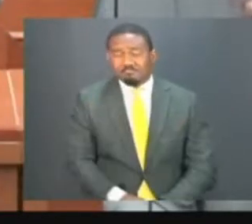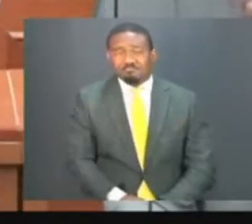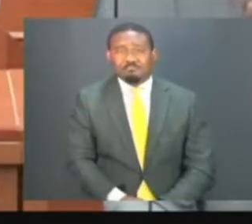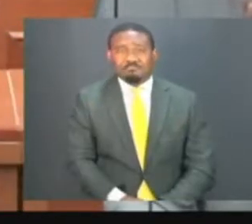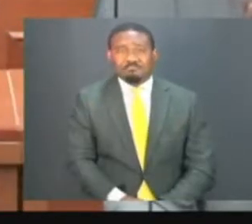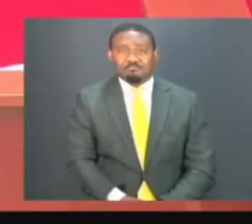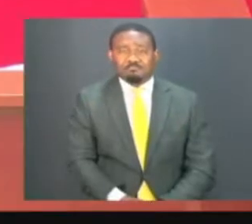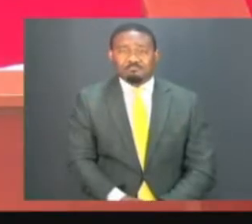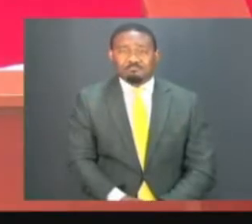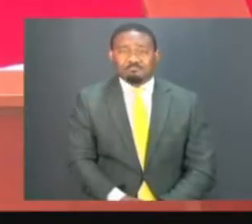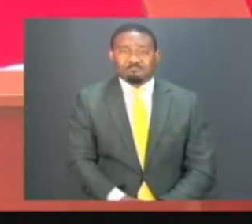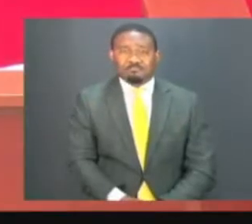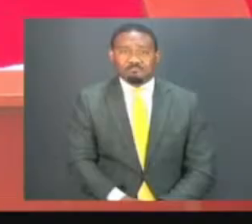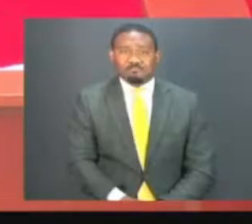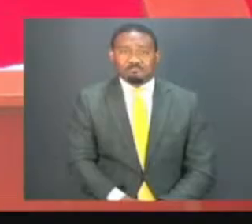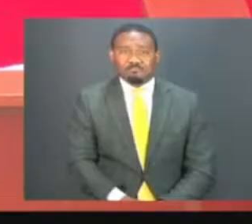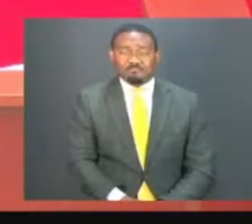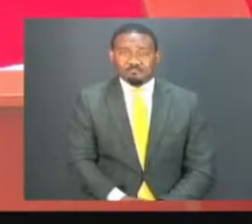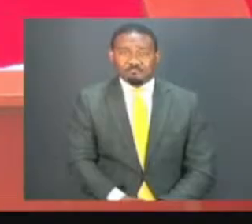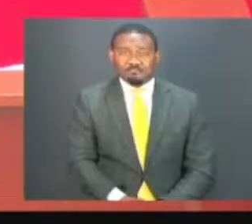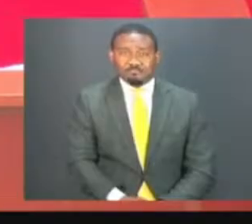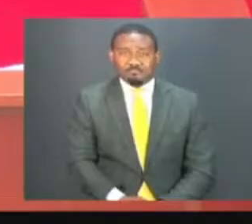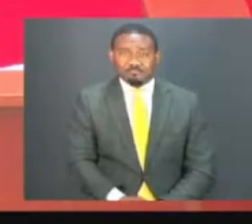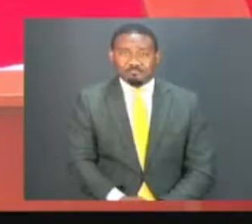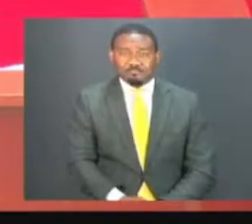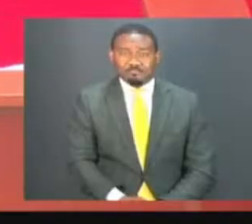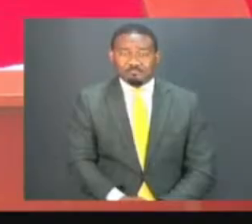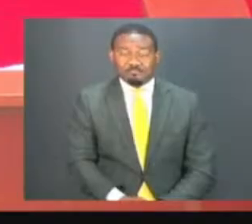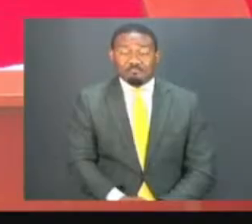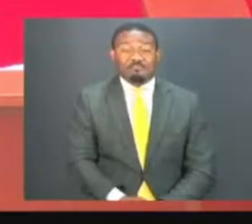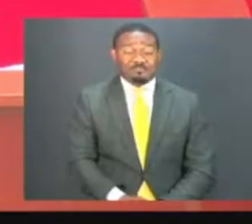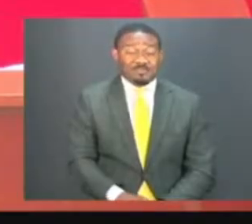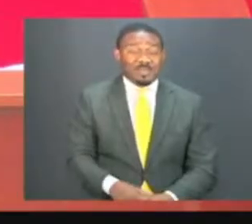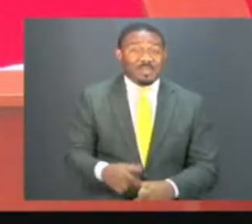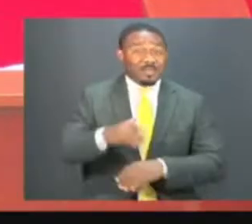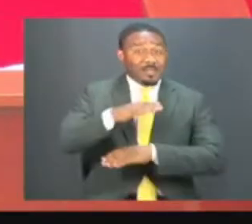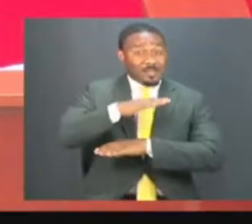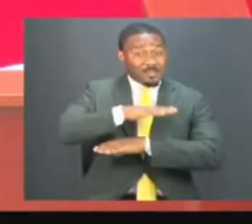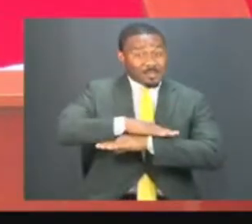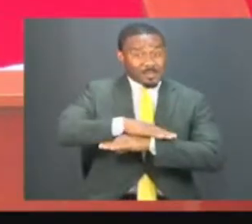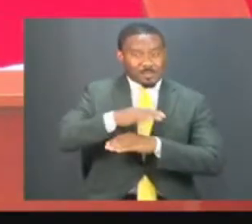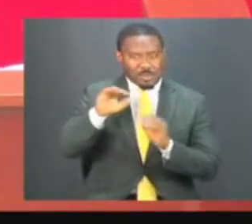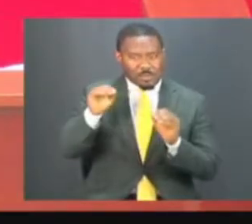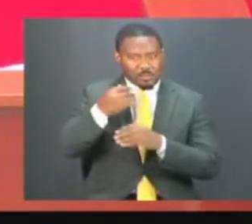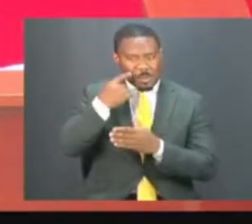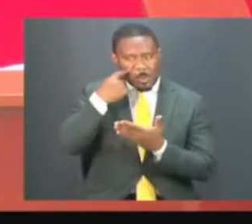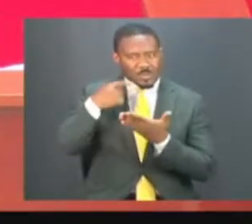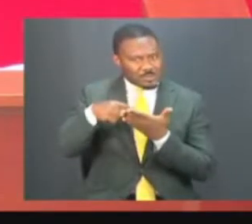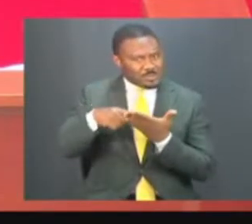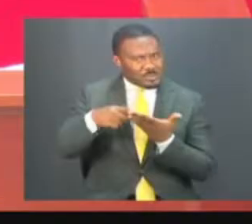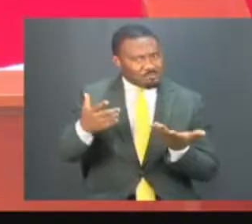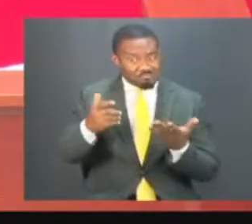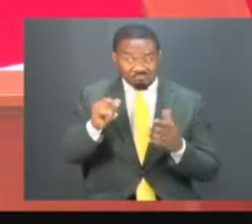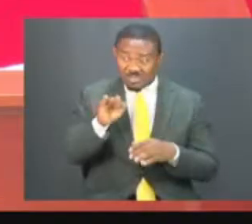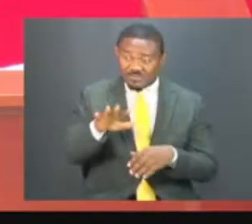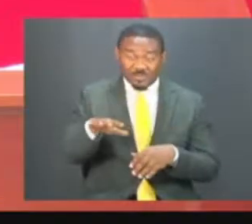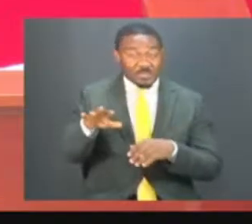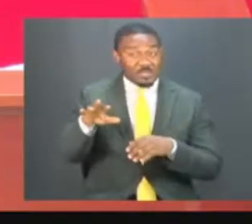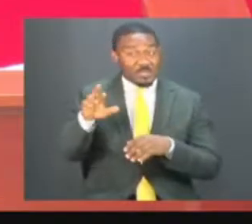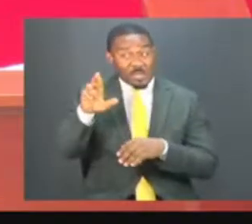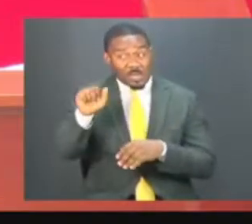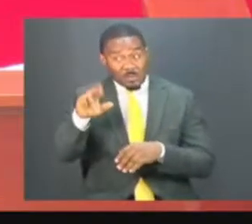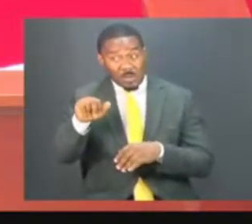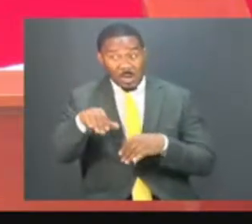office, kindly check the correct name. Okay. Whether it's Accra Sports Stadium or Baba